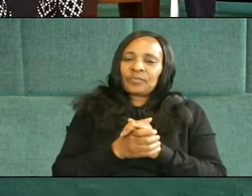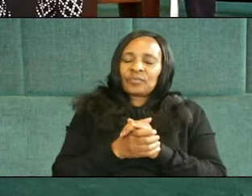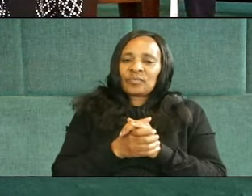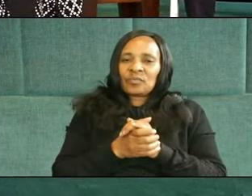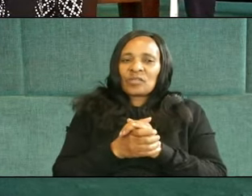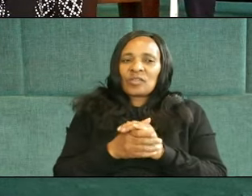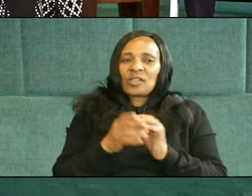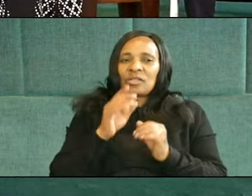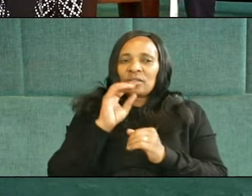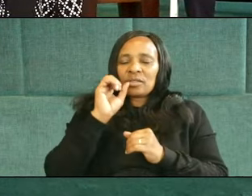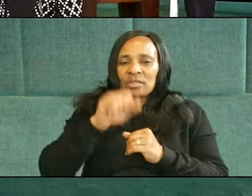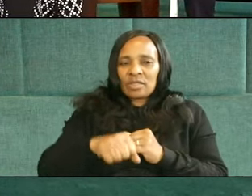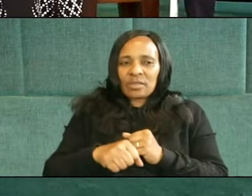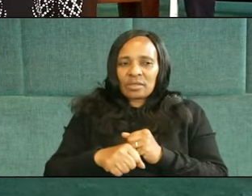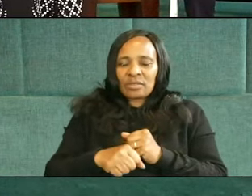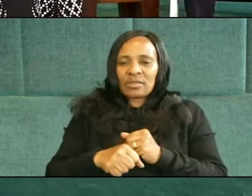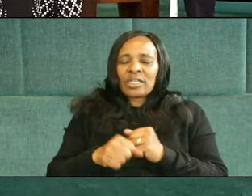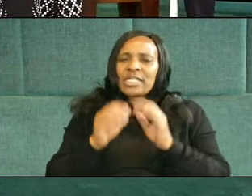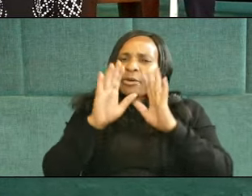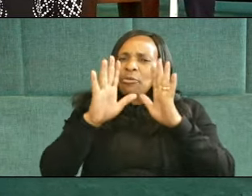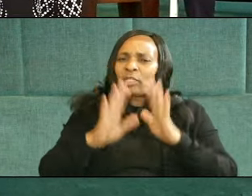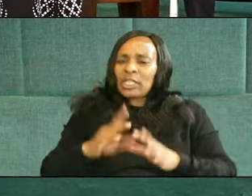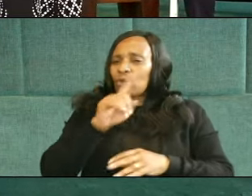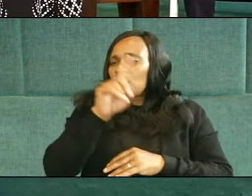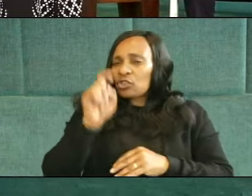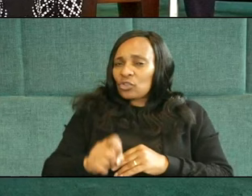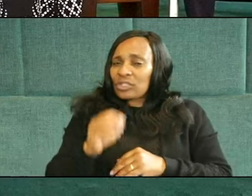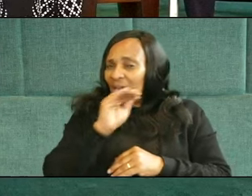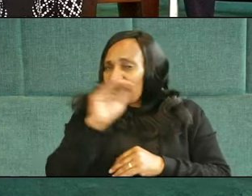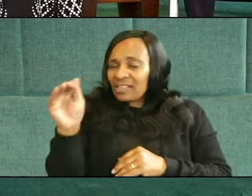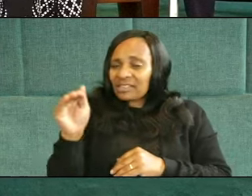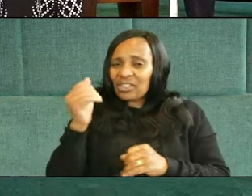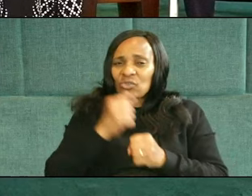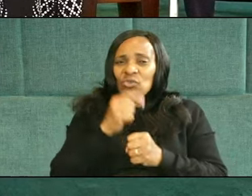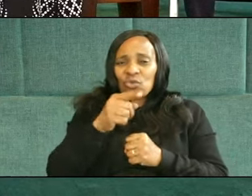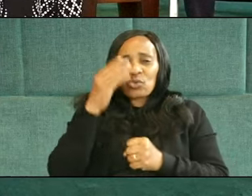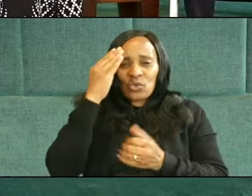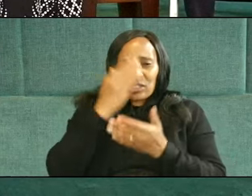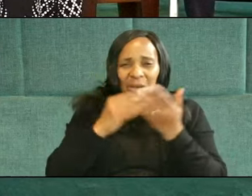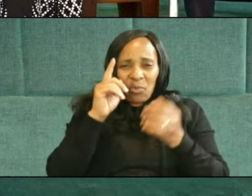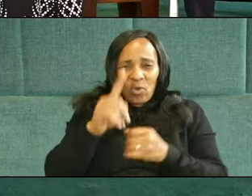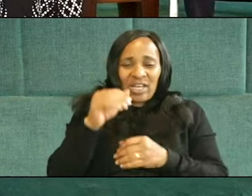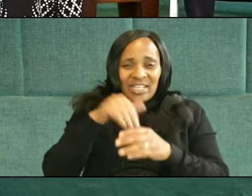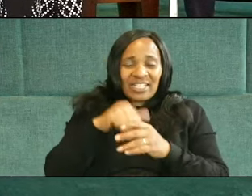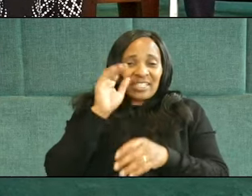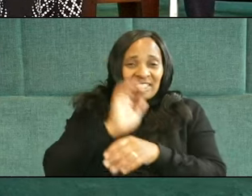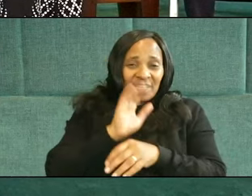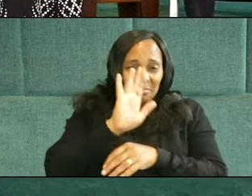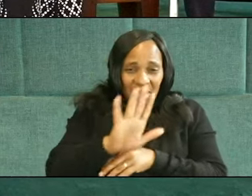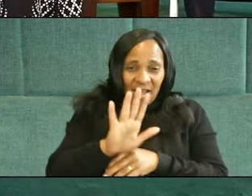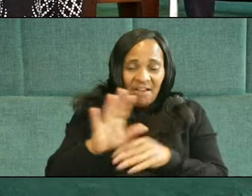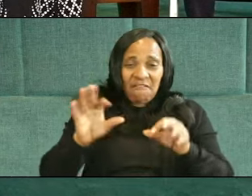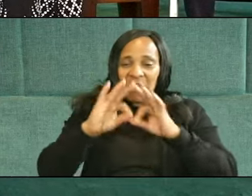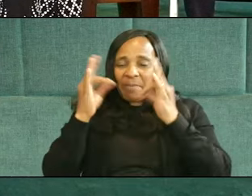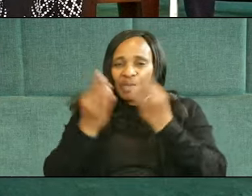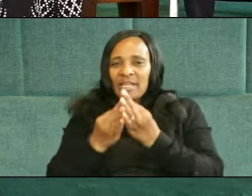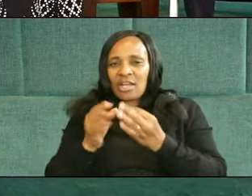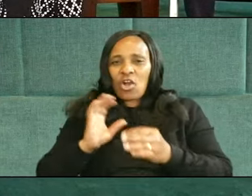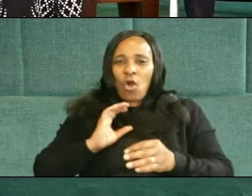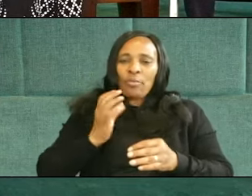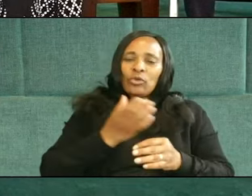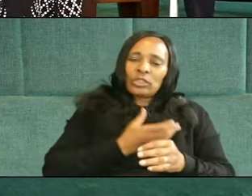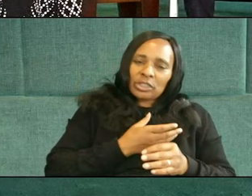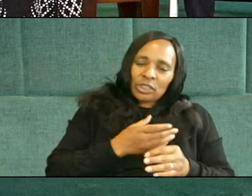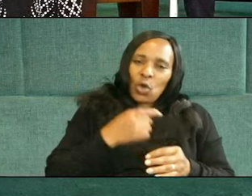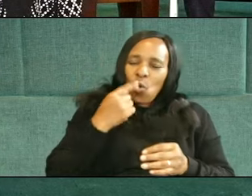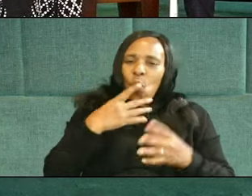Yes. So the main question being asked is, do you know someone in your church, in your family, in your community